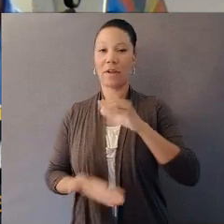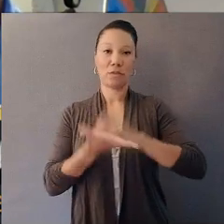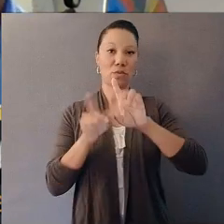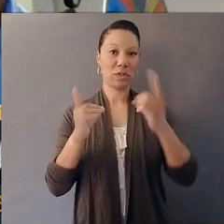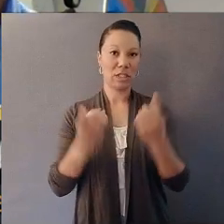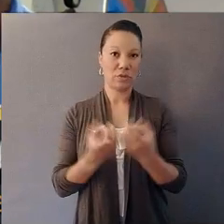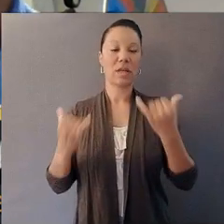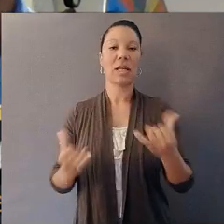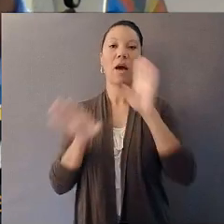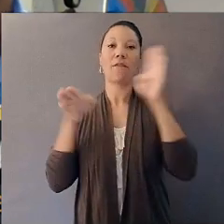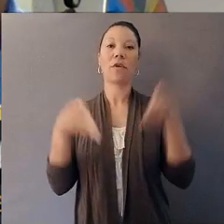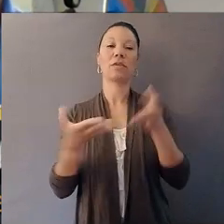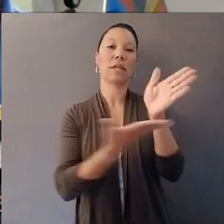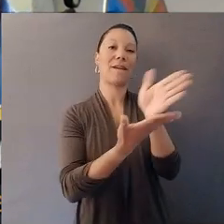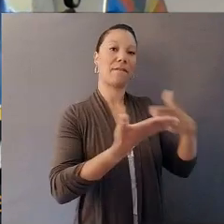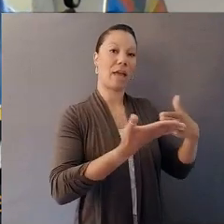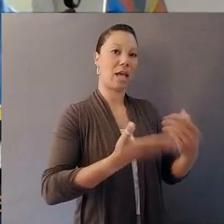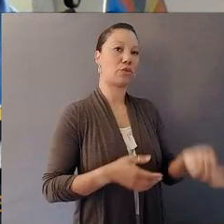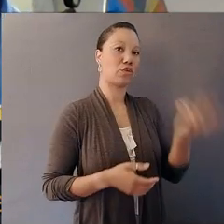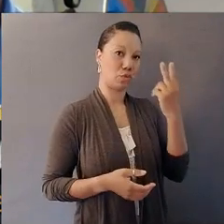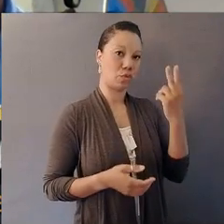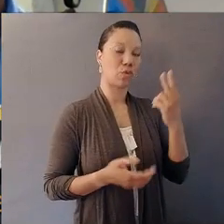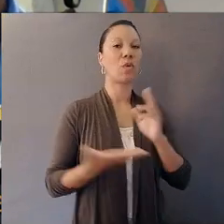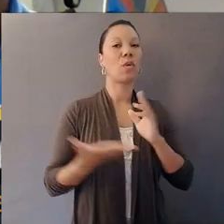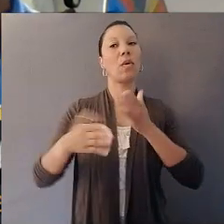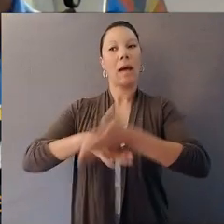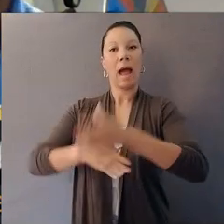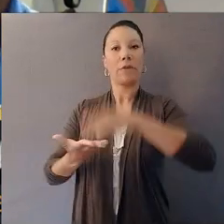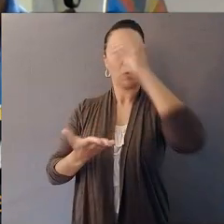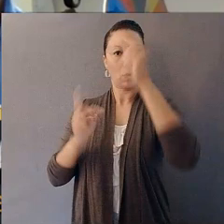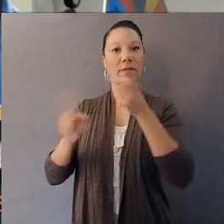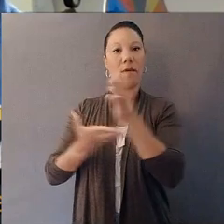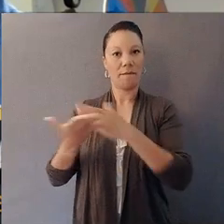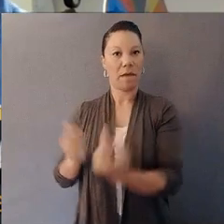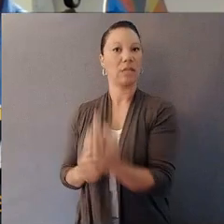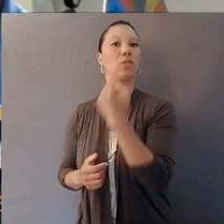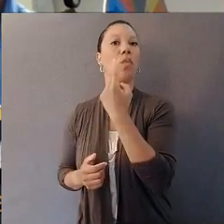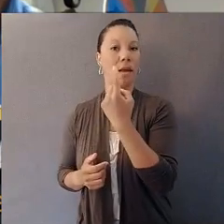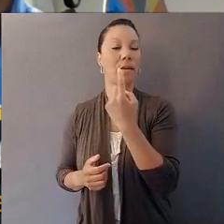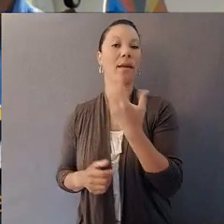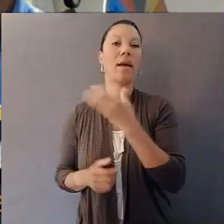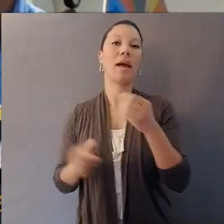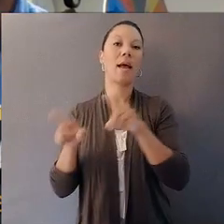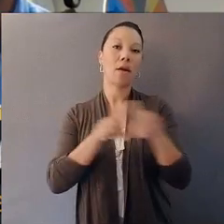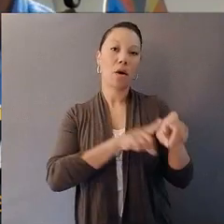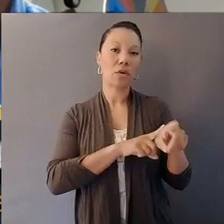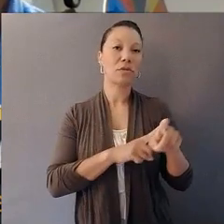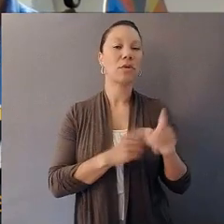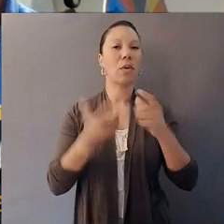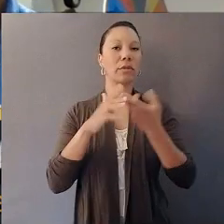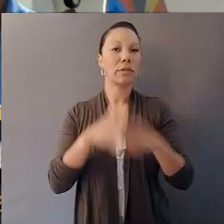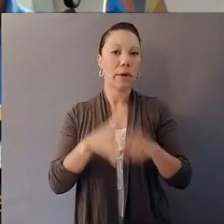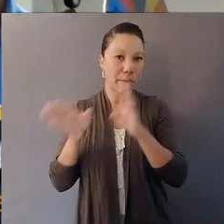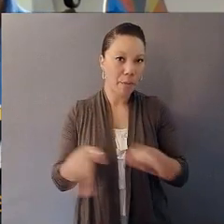phase 2 after reviewing learnings from phase 1 and have started the preparation to plan for